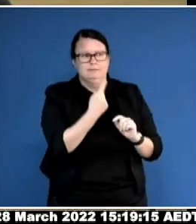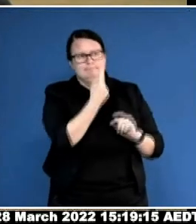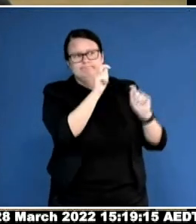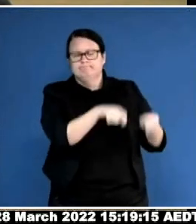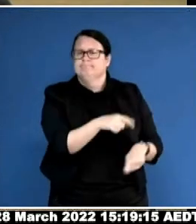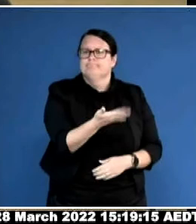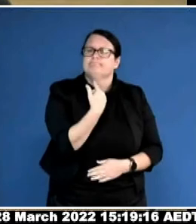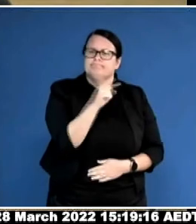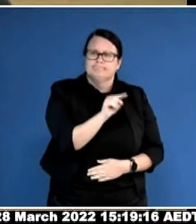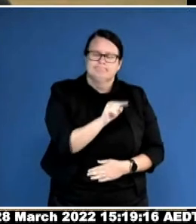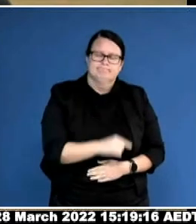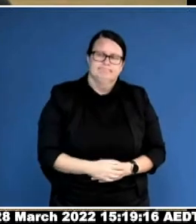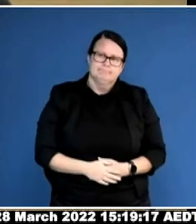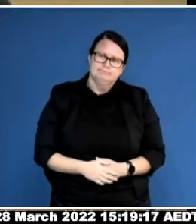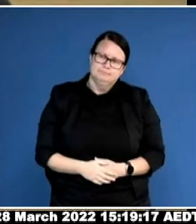event.